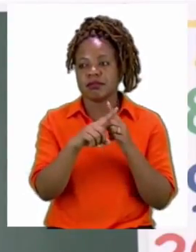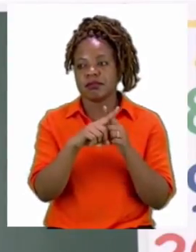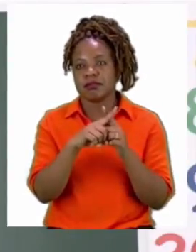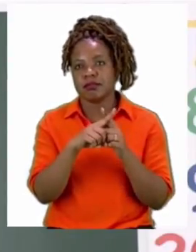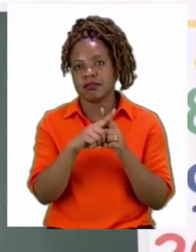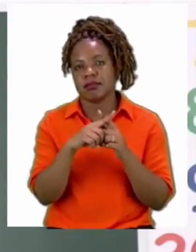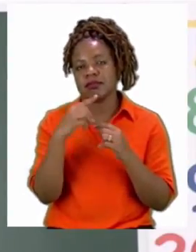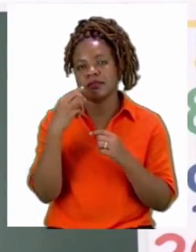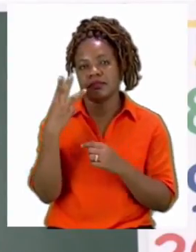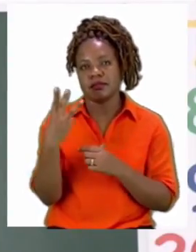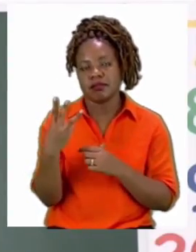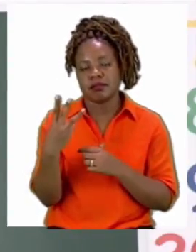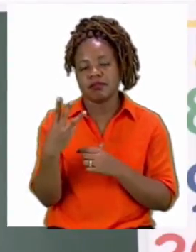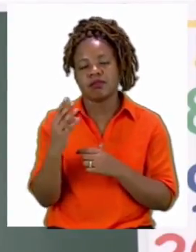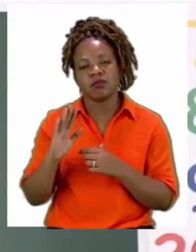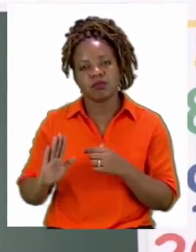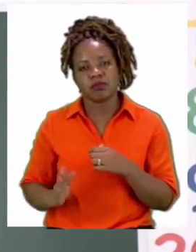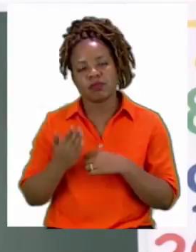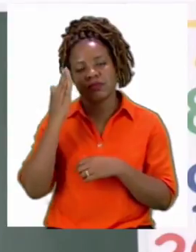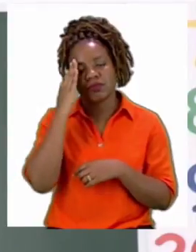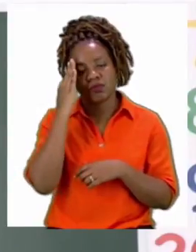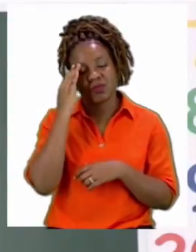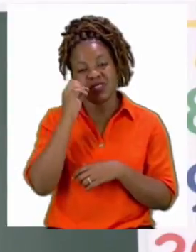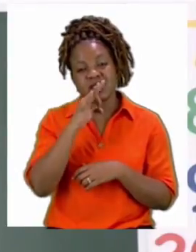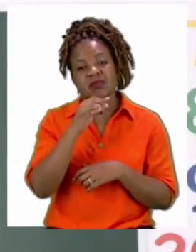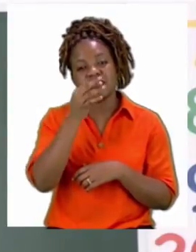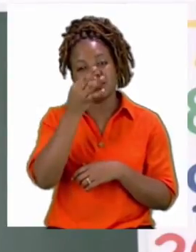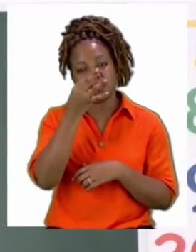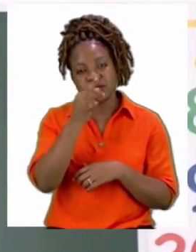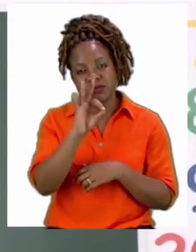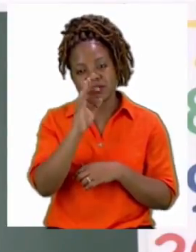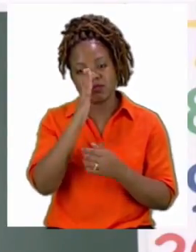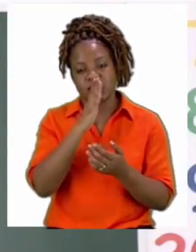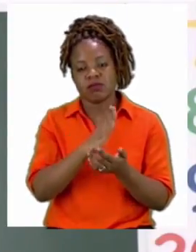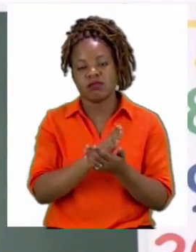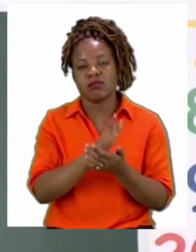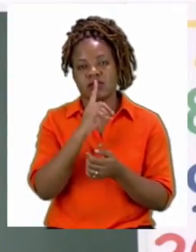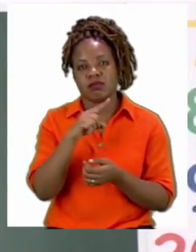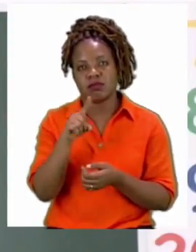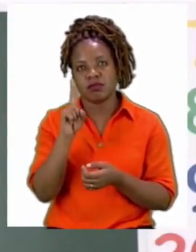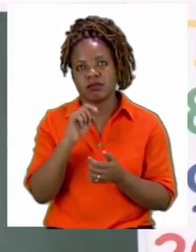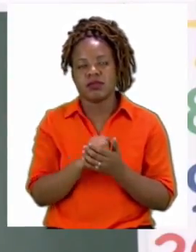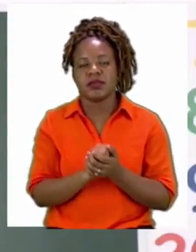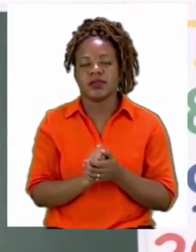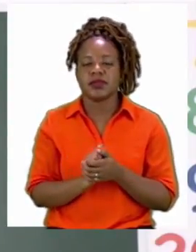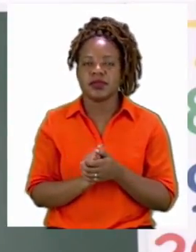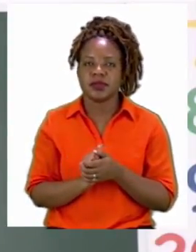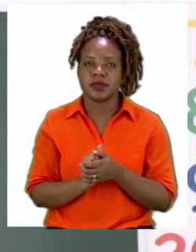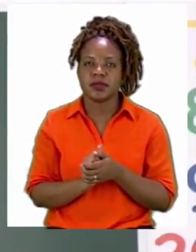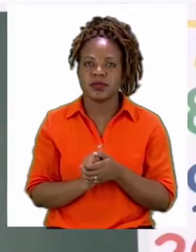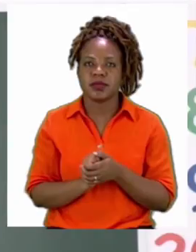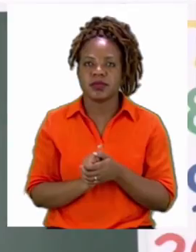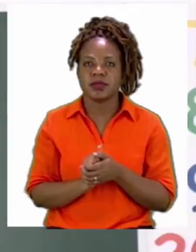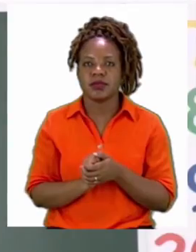3 just to make sure that our answer is correct. So we are going to do 3 sets of 3.